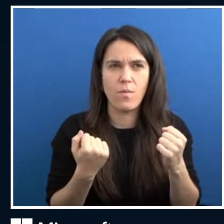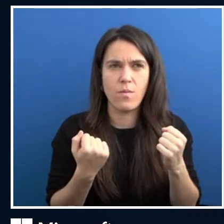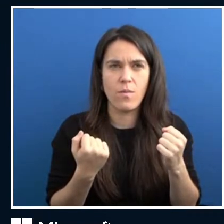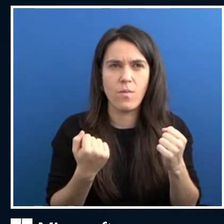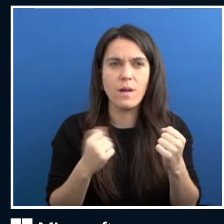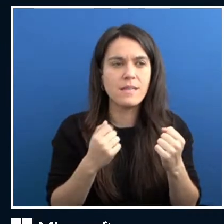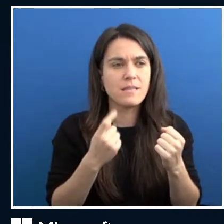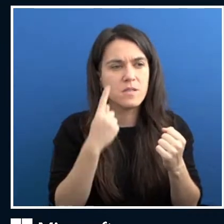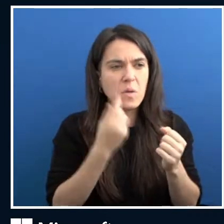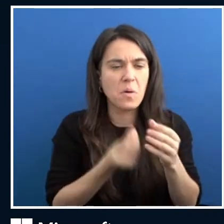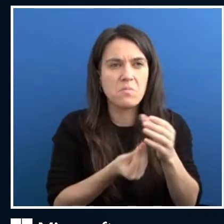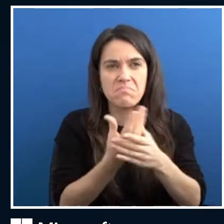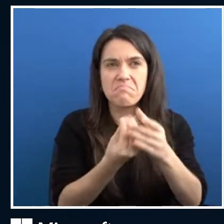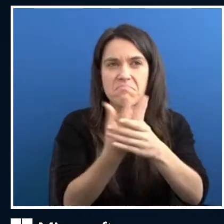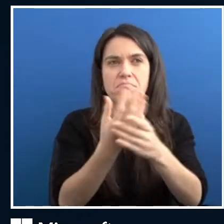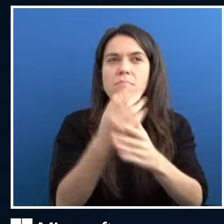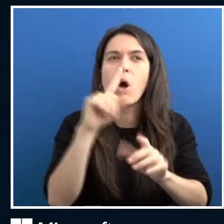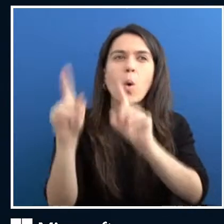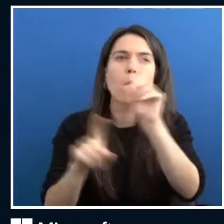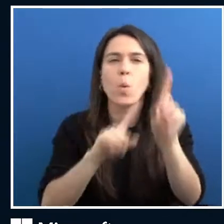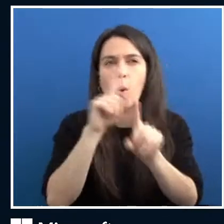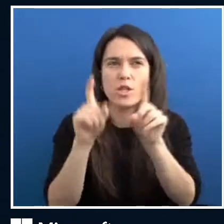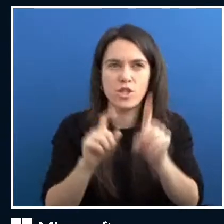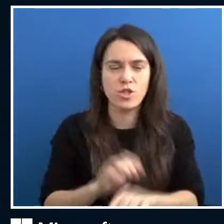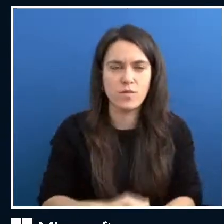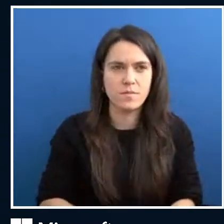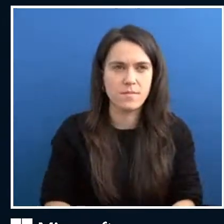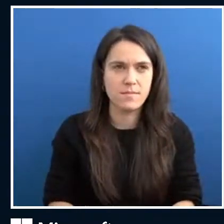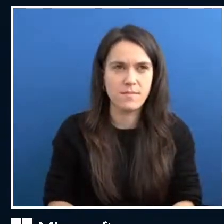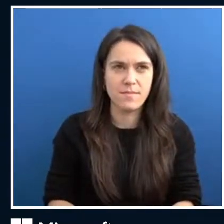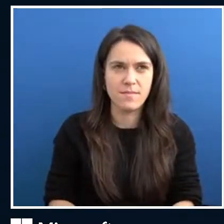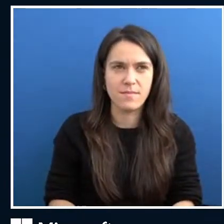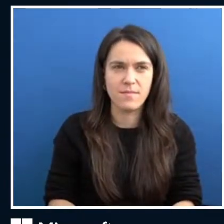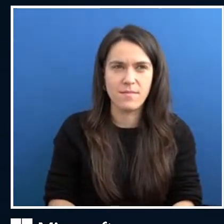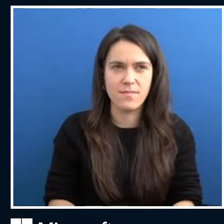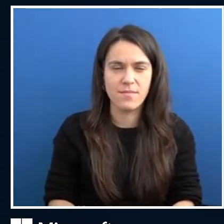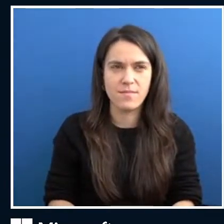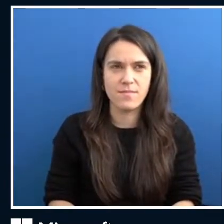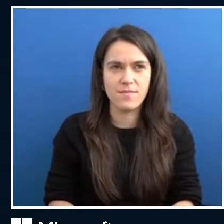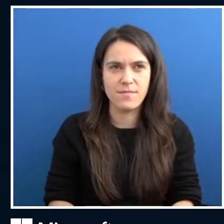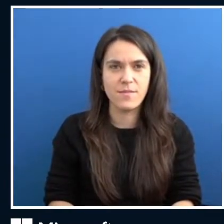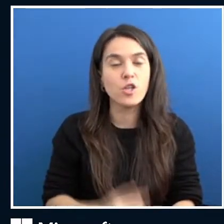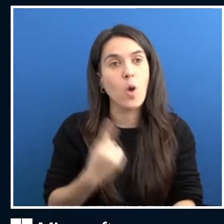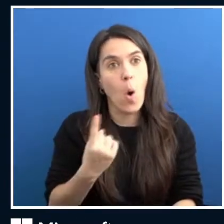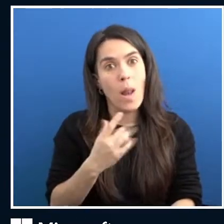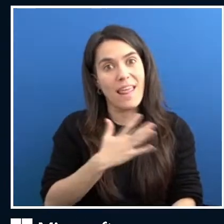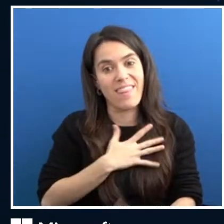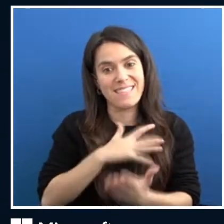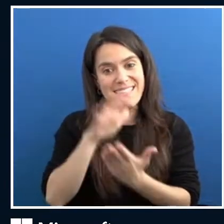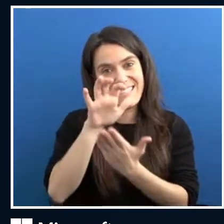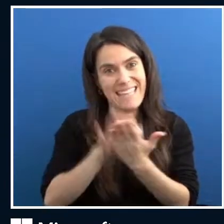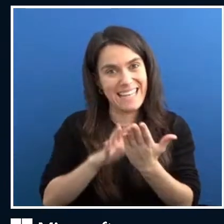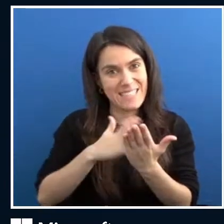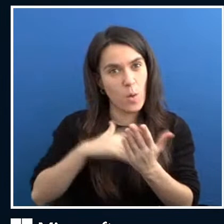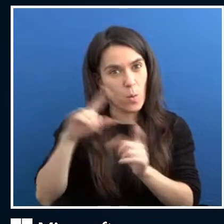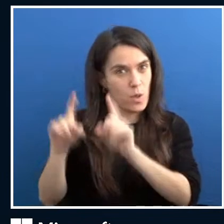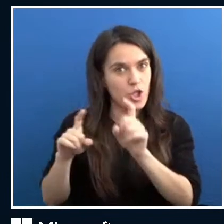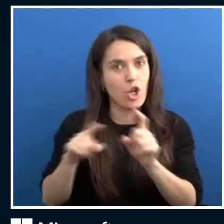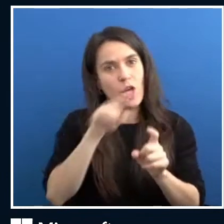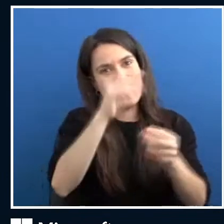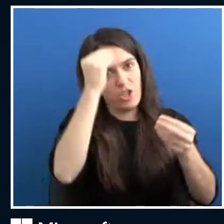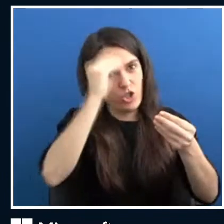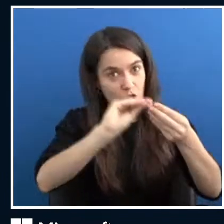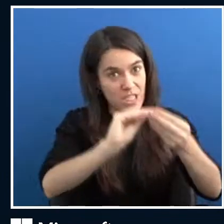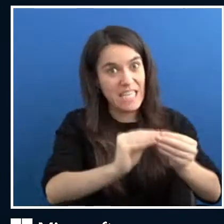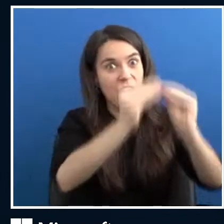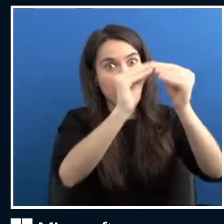and then it returns extra questions, not only the ones in the text that we have. So that could be two possible stuff that you